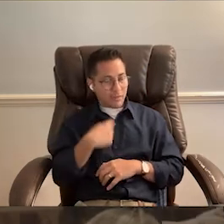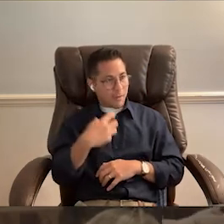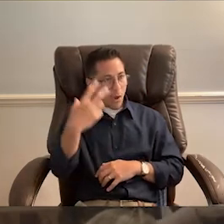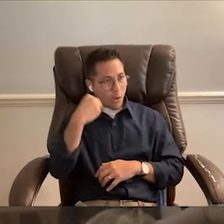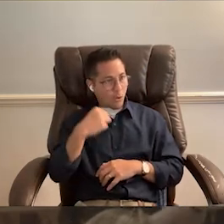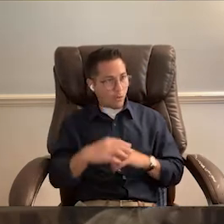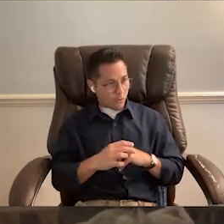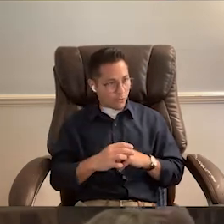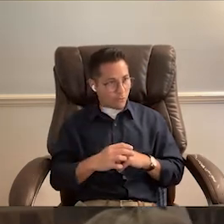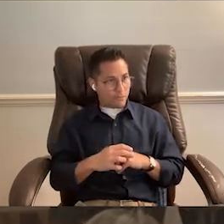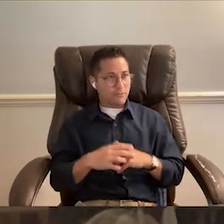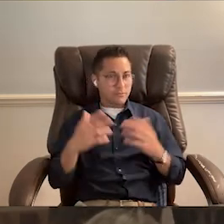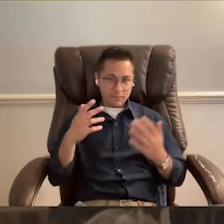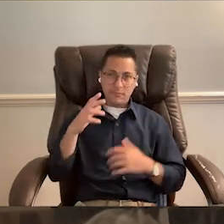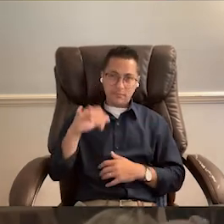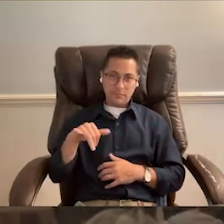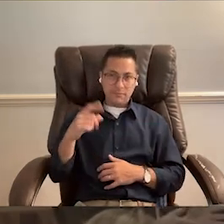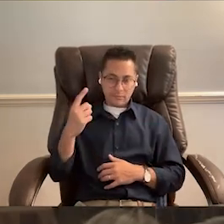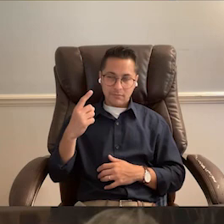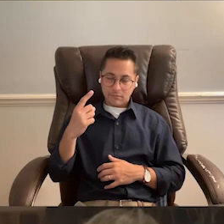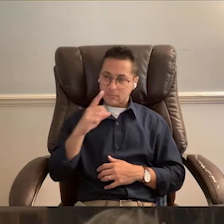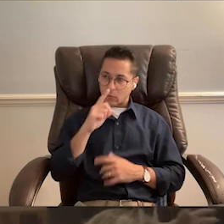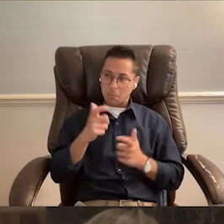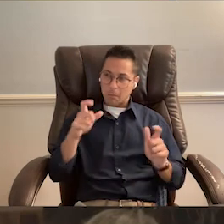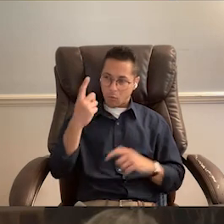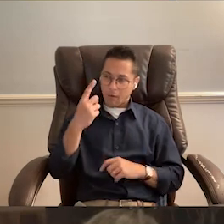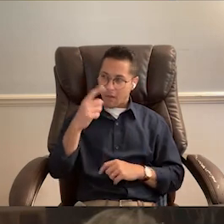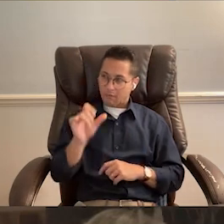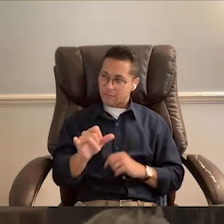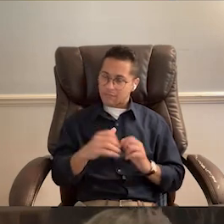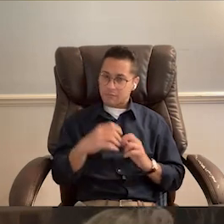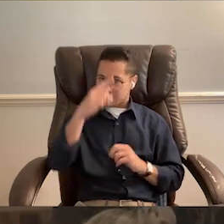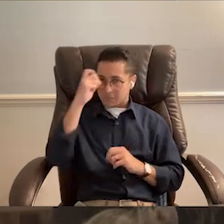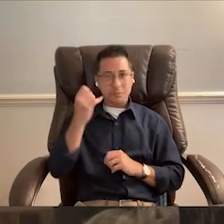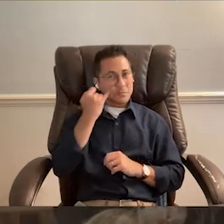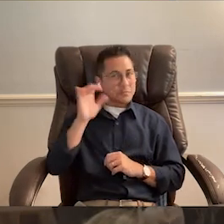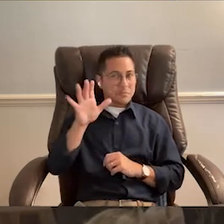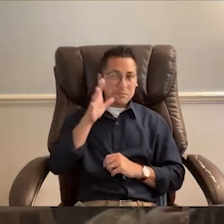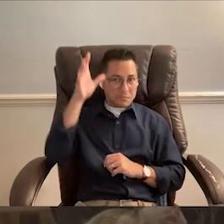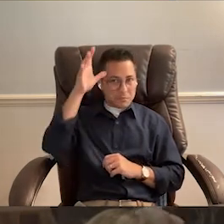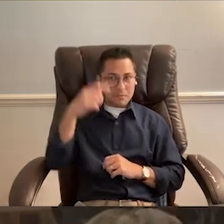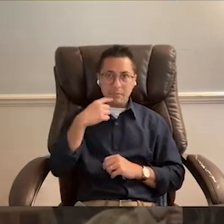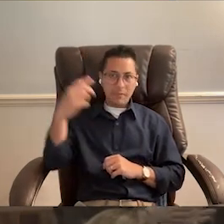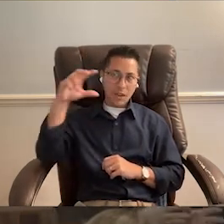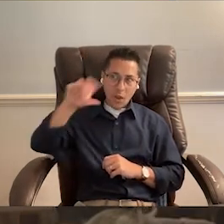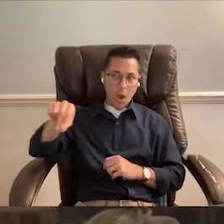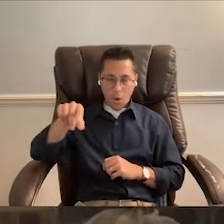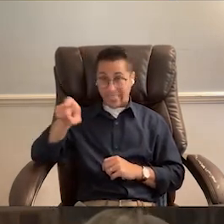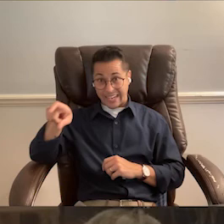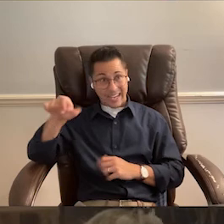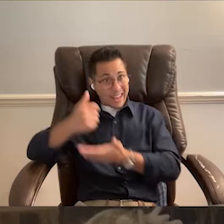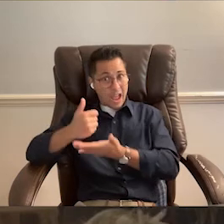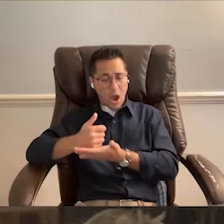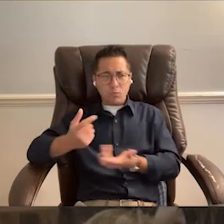I can't. Every time I talk to my parents about it, they just tell me no. So that was a really big